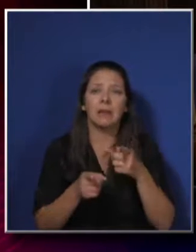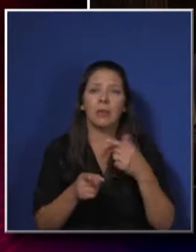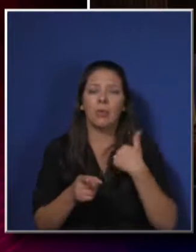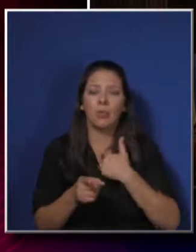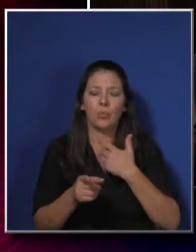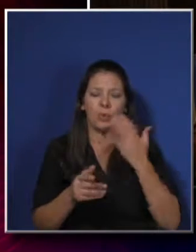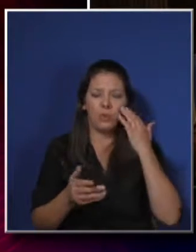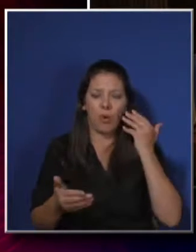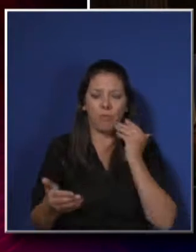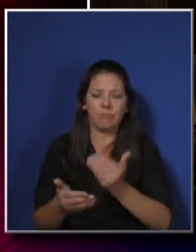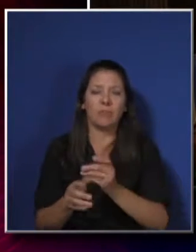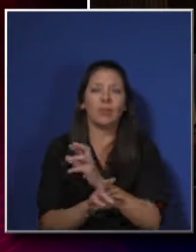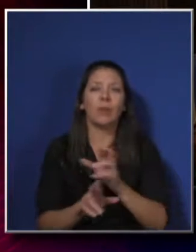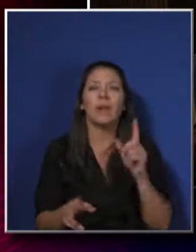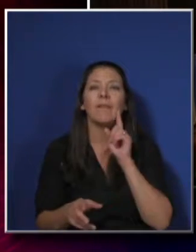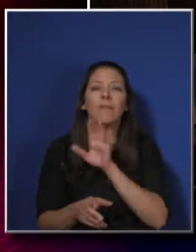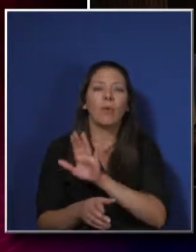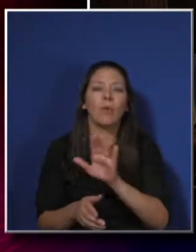cetera.